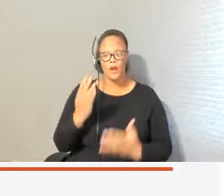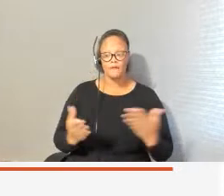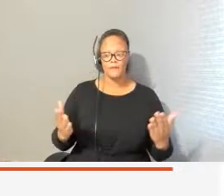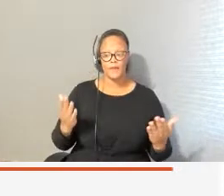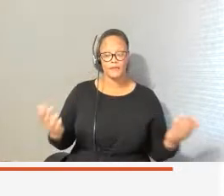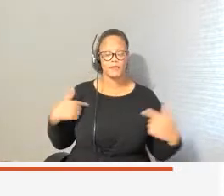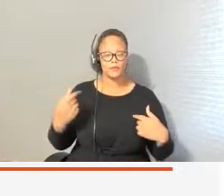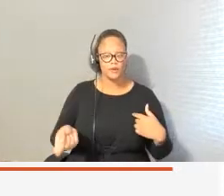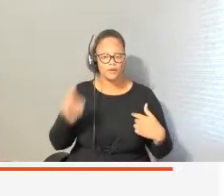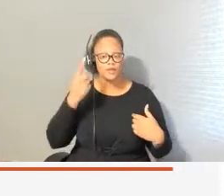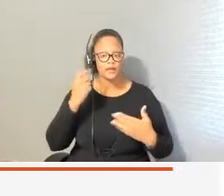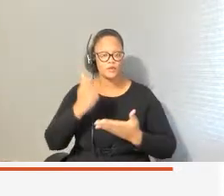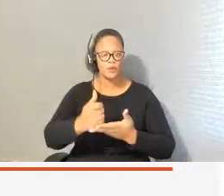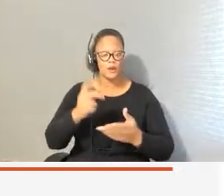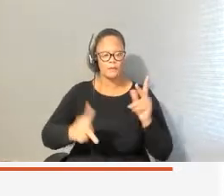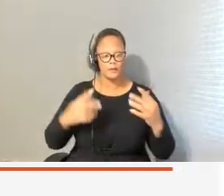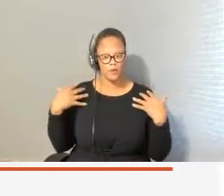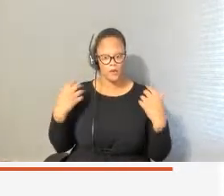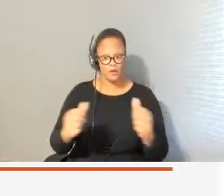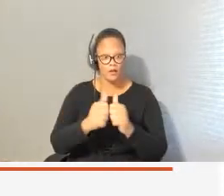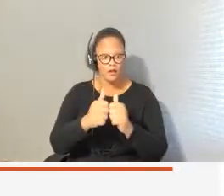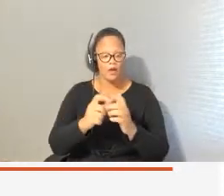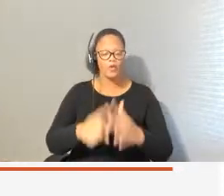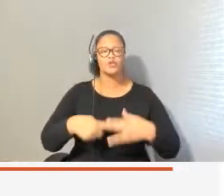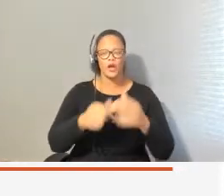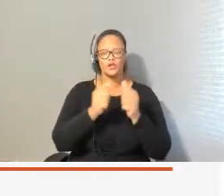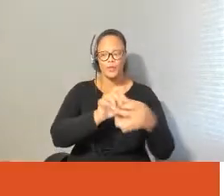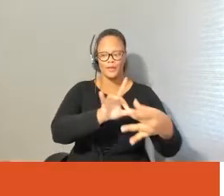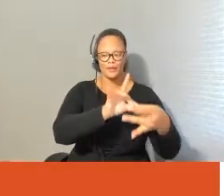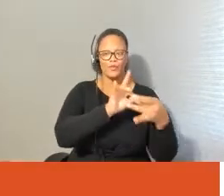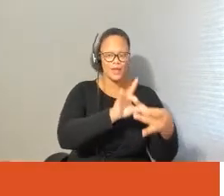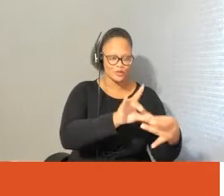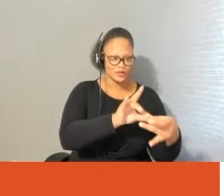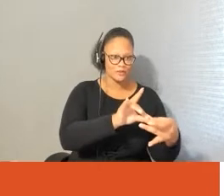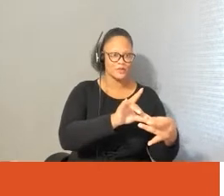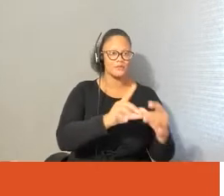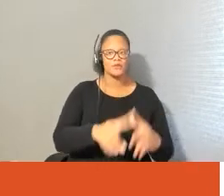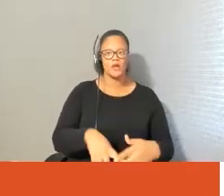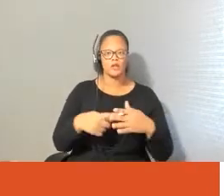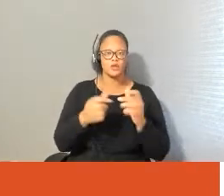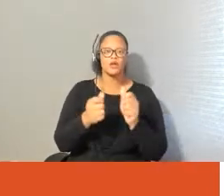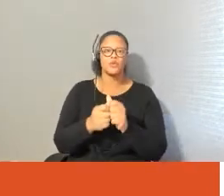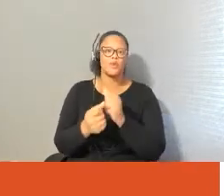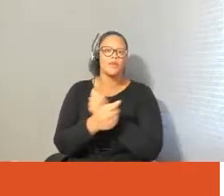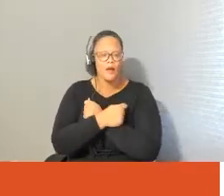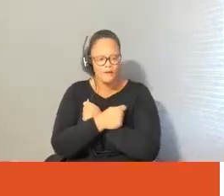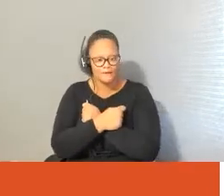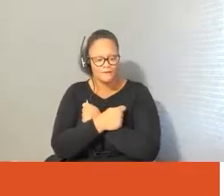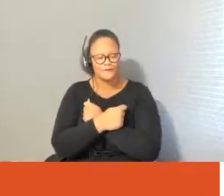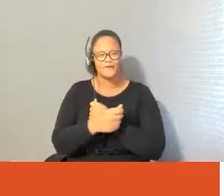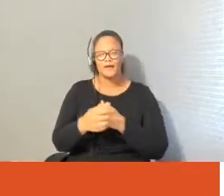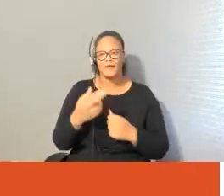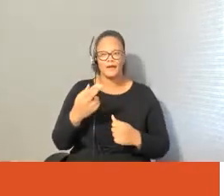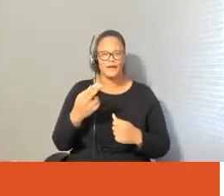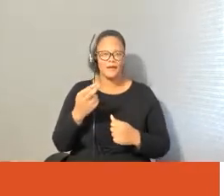help people heal from trauma, it starts out with relationships. In other words, it starts out with love. Healing